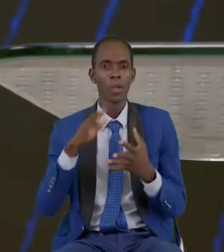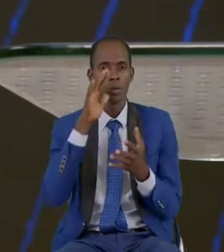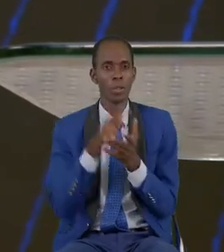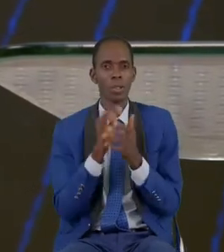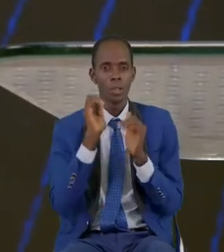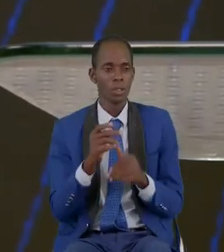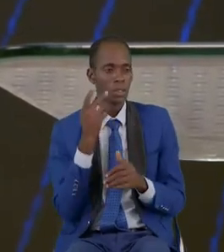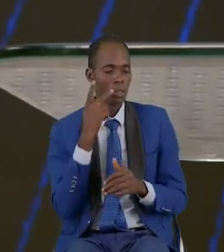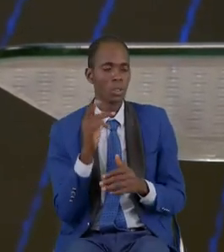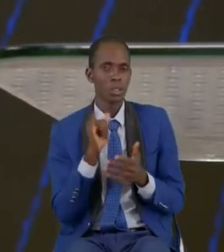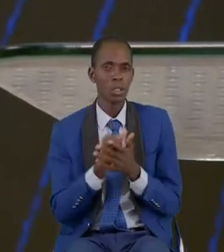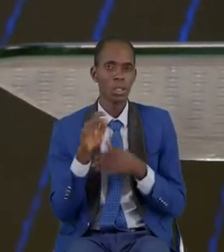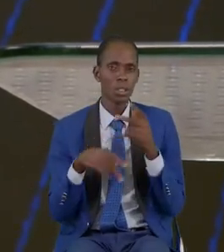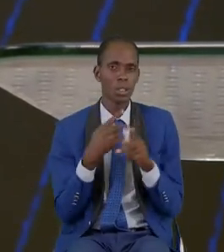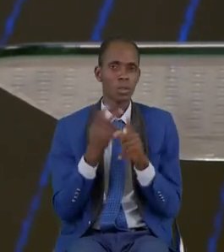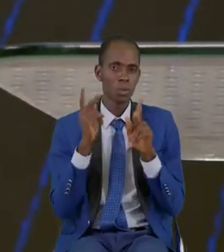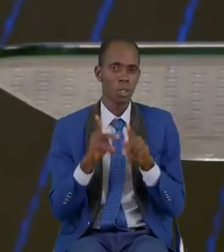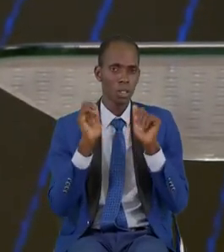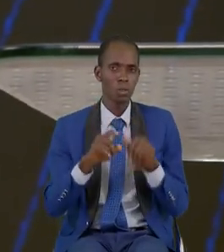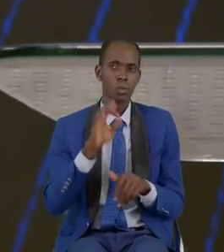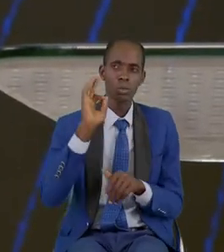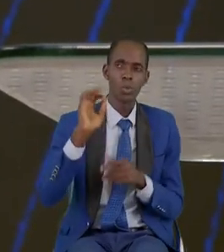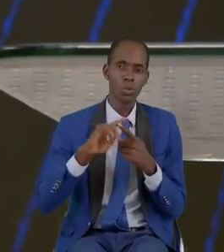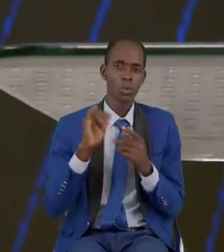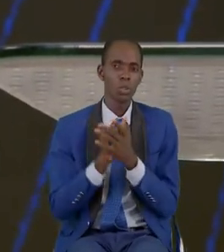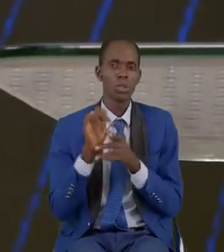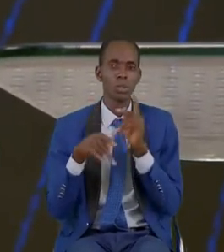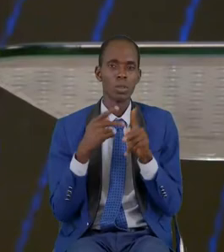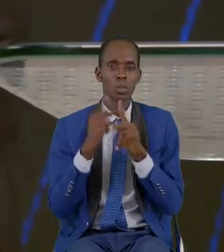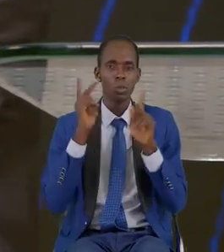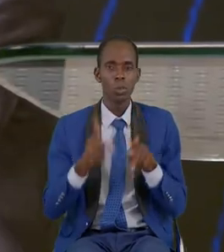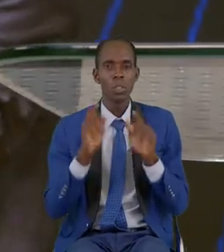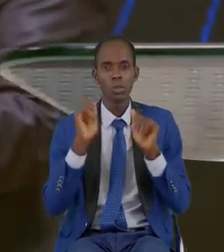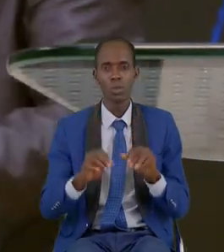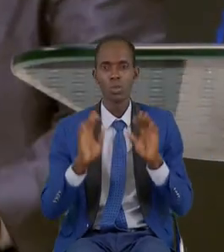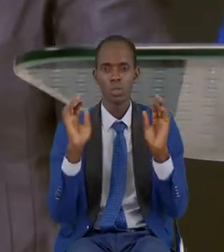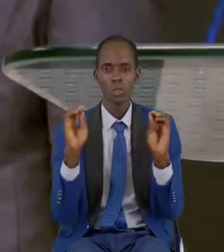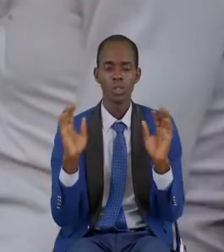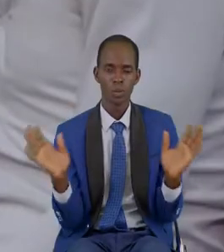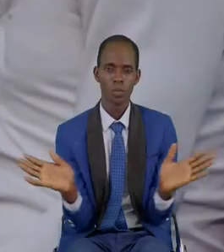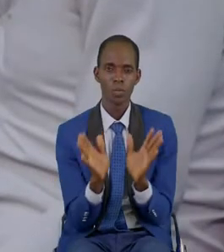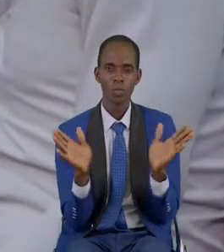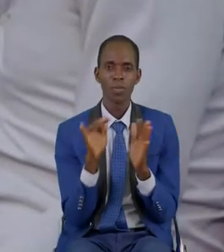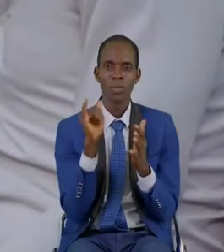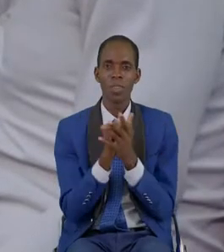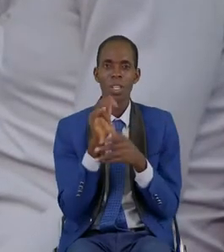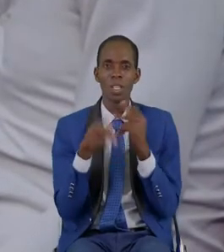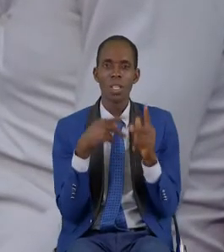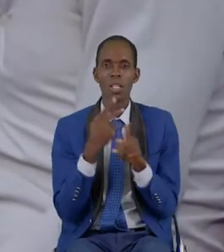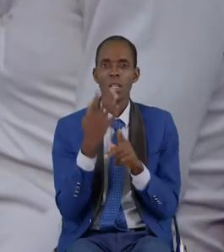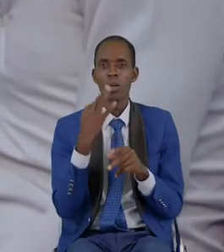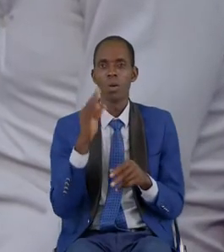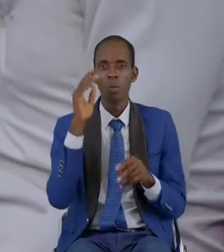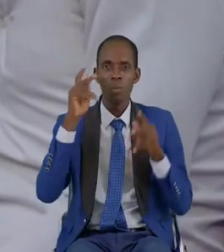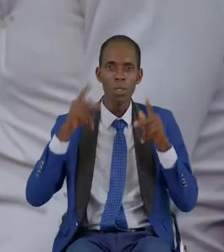person? Can you talk to such a person? Can you confront such a person? Can you speak to such a person? Or you just, will